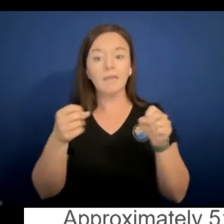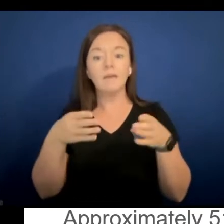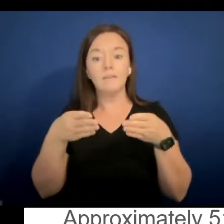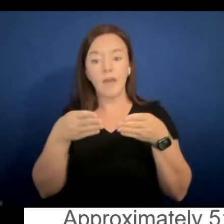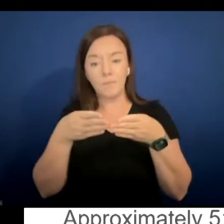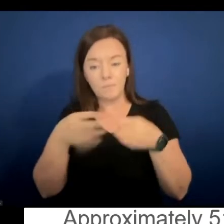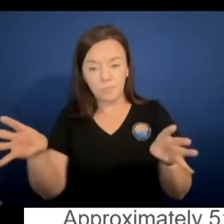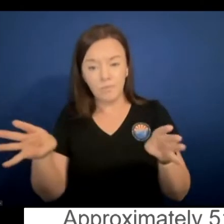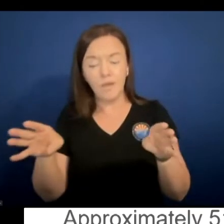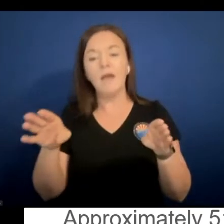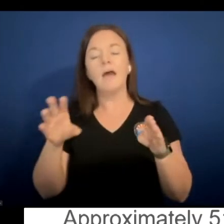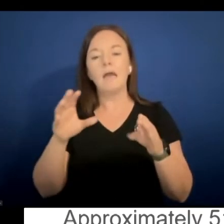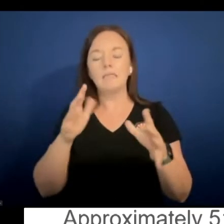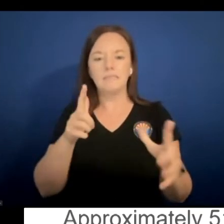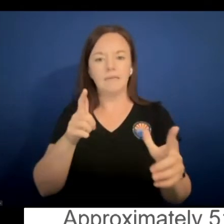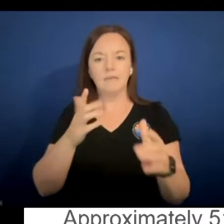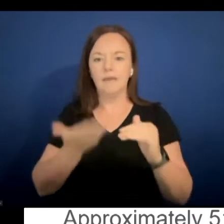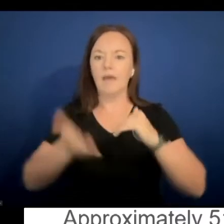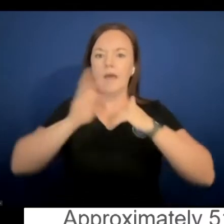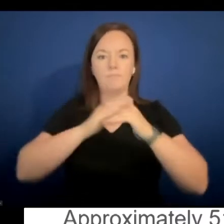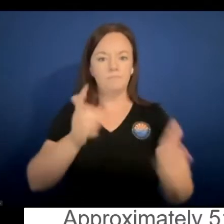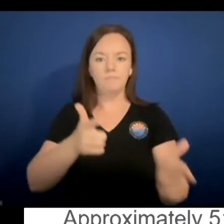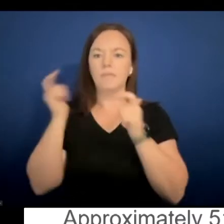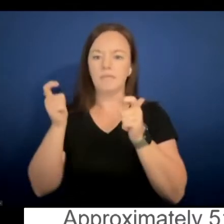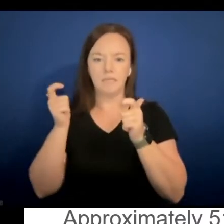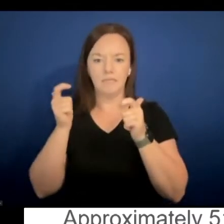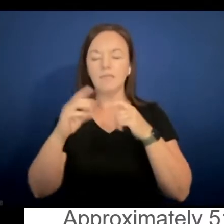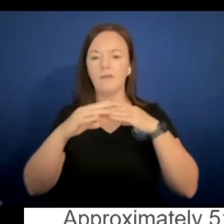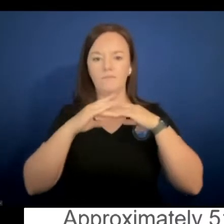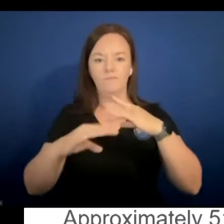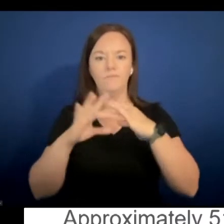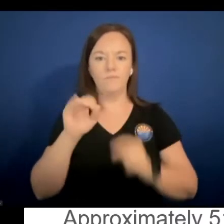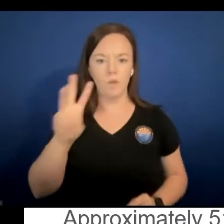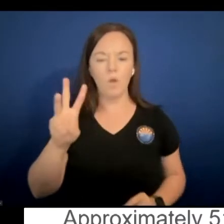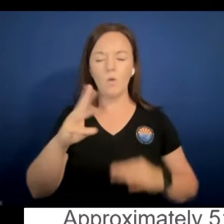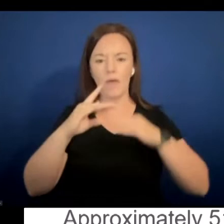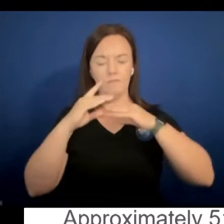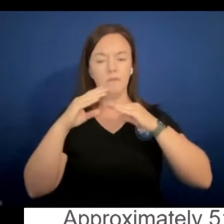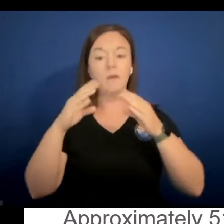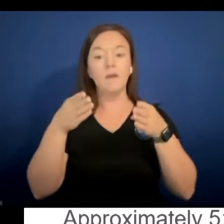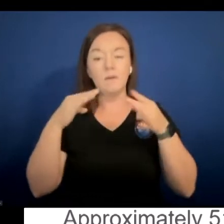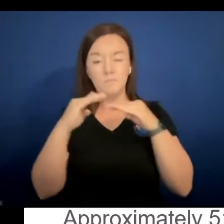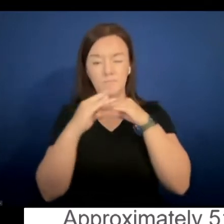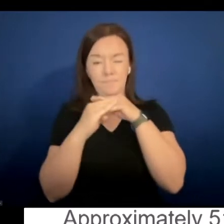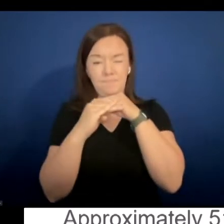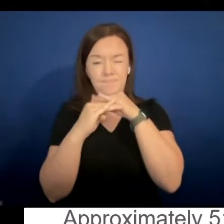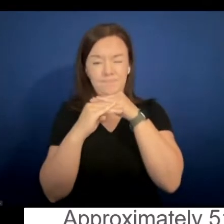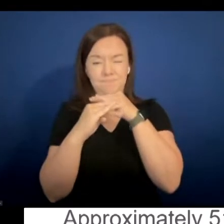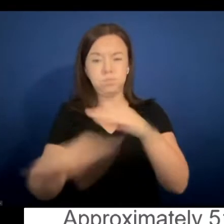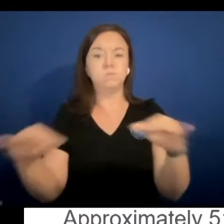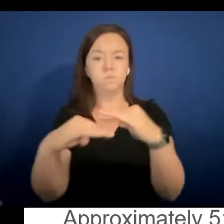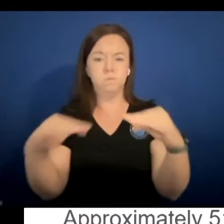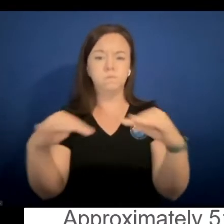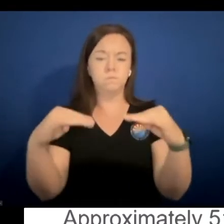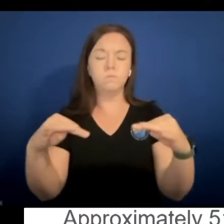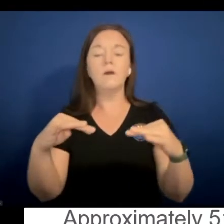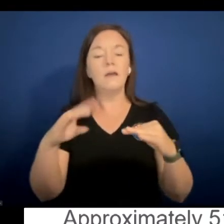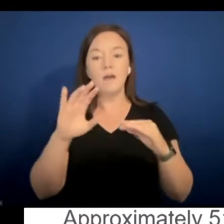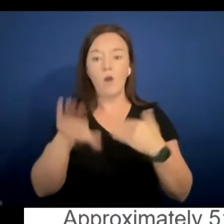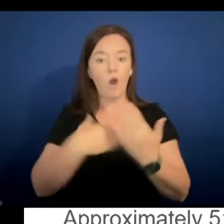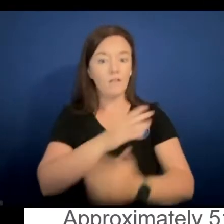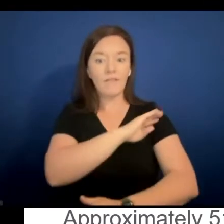an acceleration in the flow and velocity, and that energy shoots down the